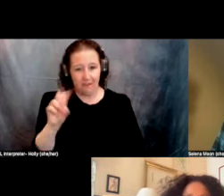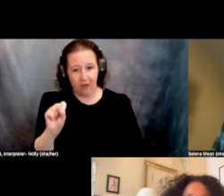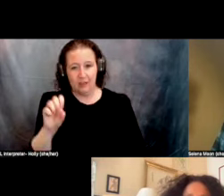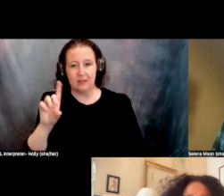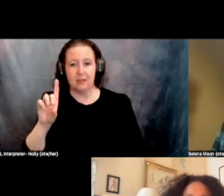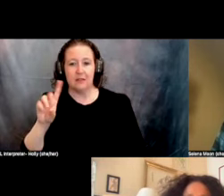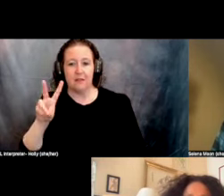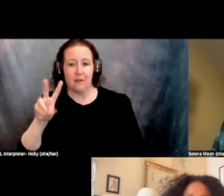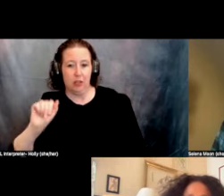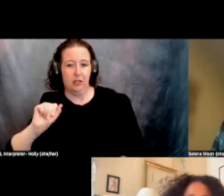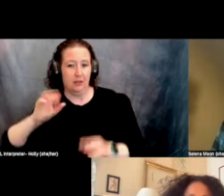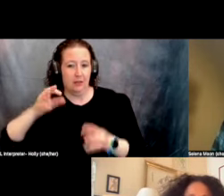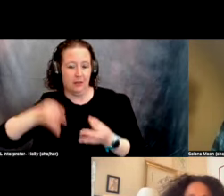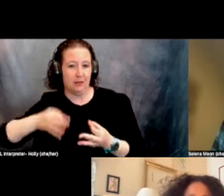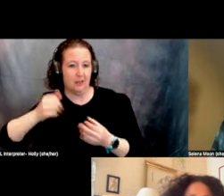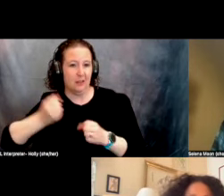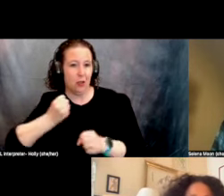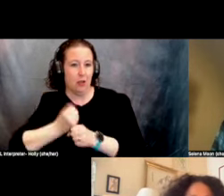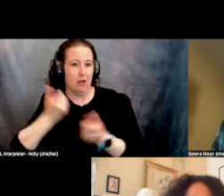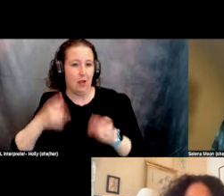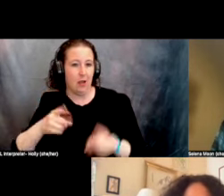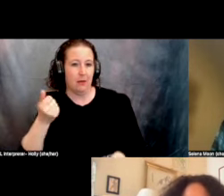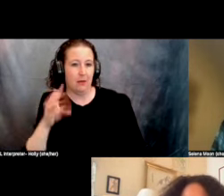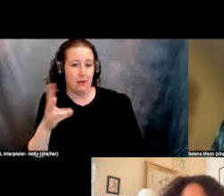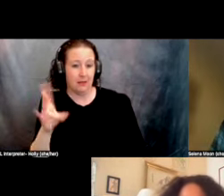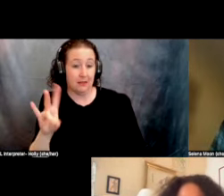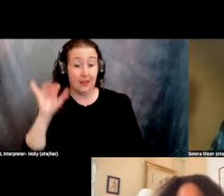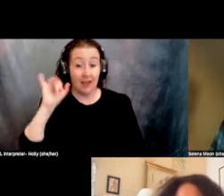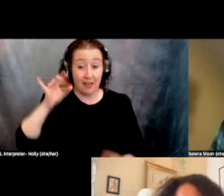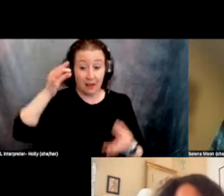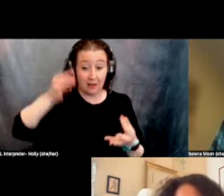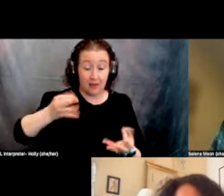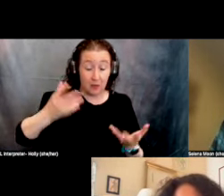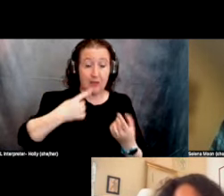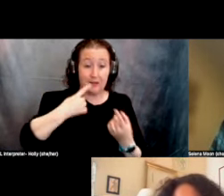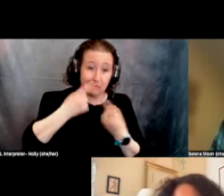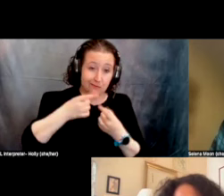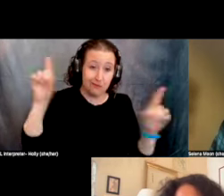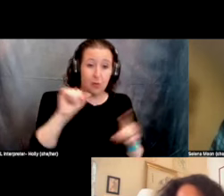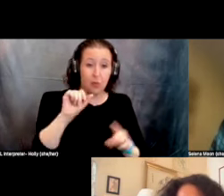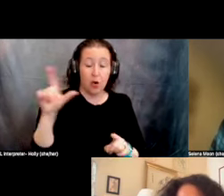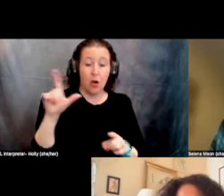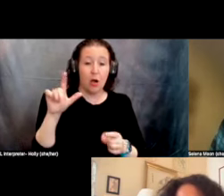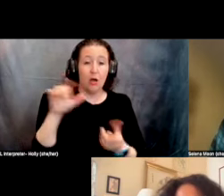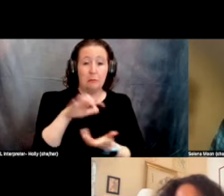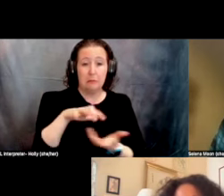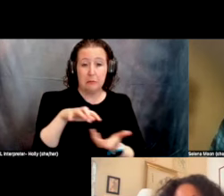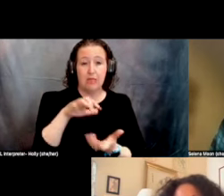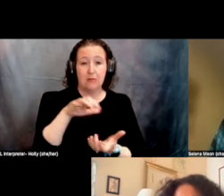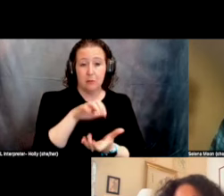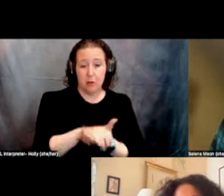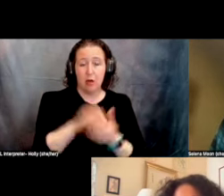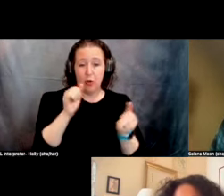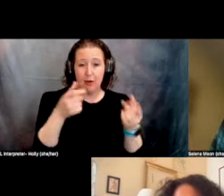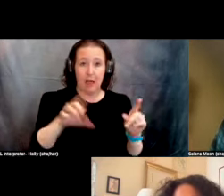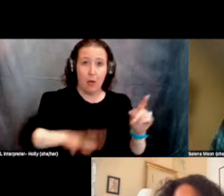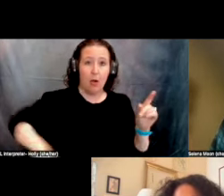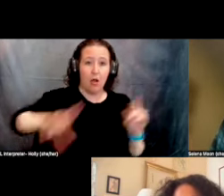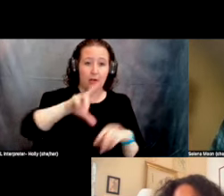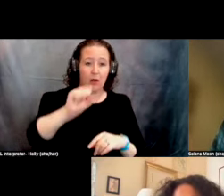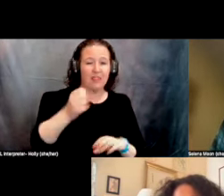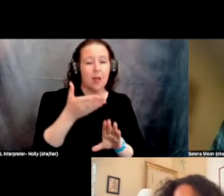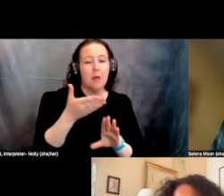Supreme Court decision that finally made interracial marriage legal throughout the U.S. Prior to that, it had been a state-by-state